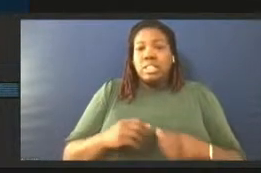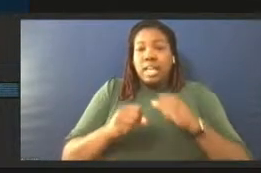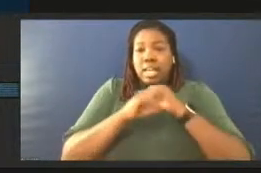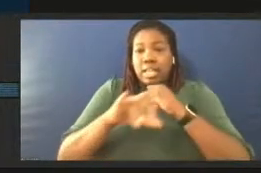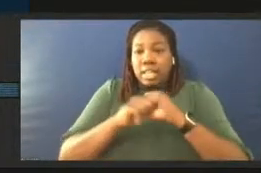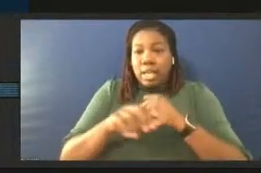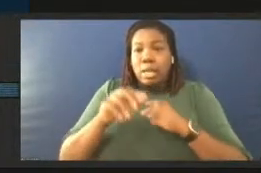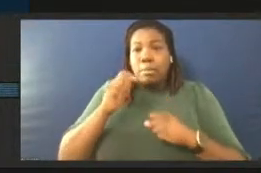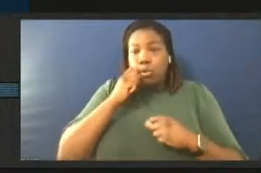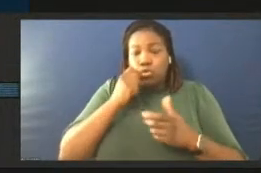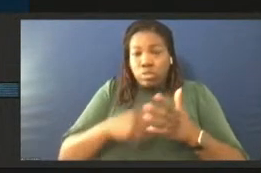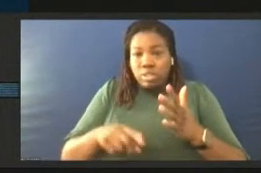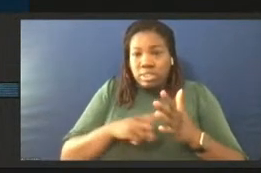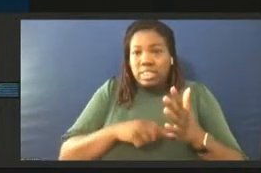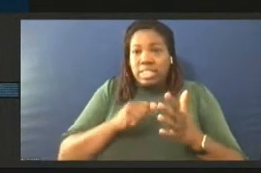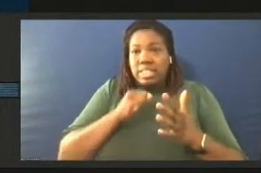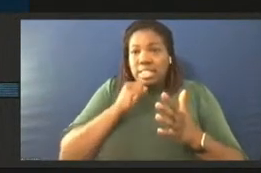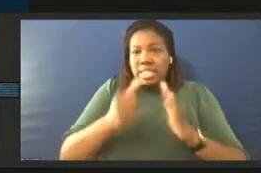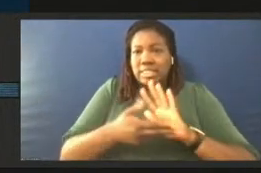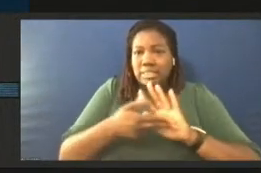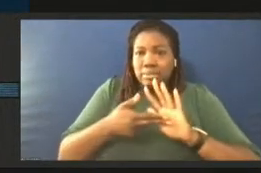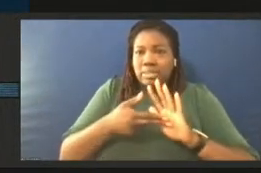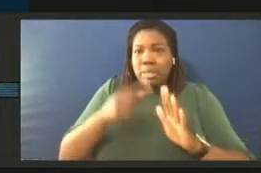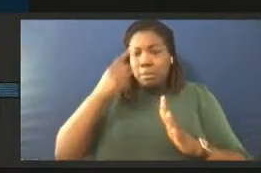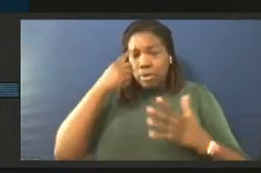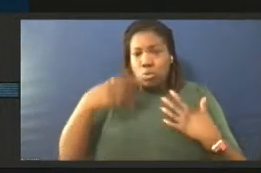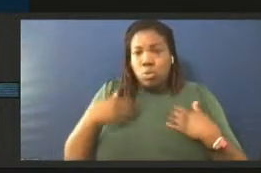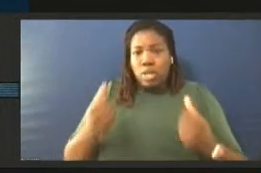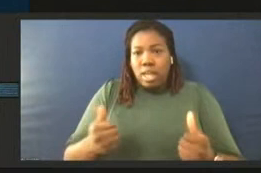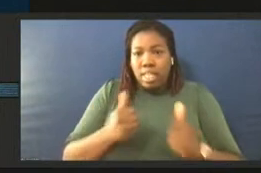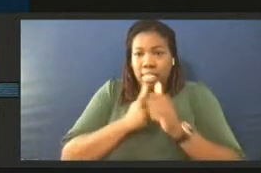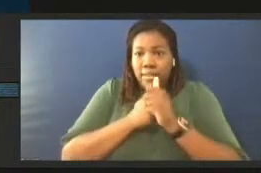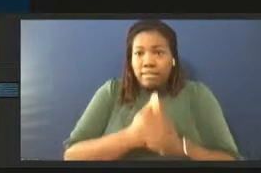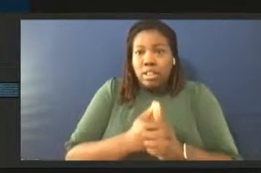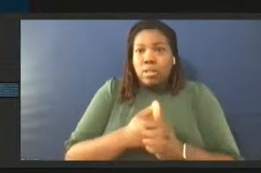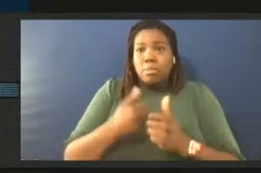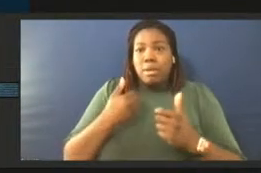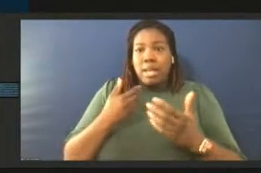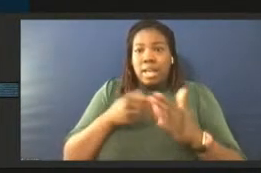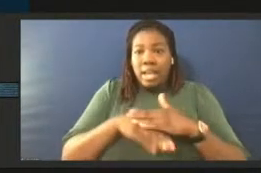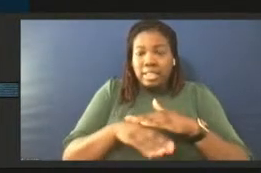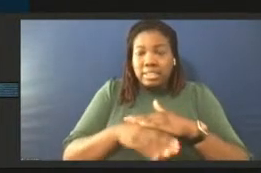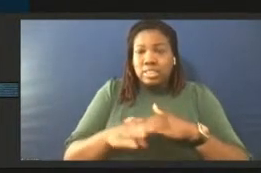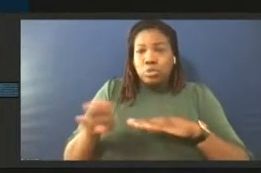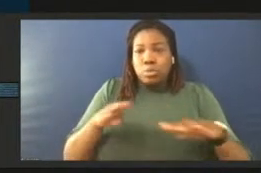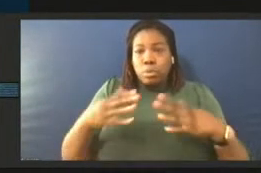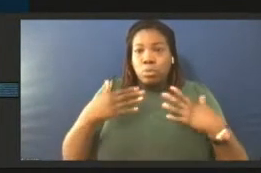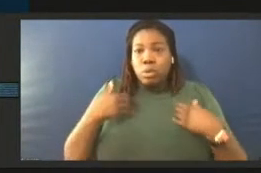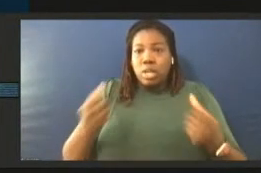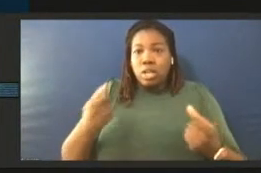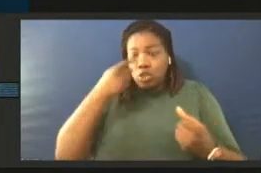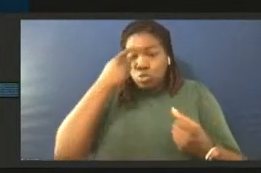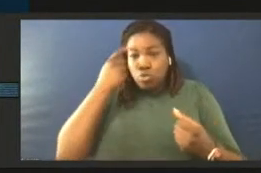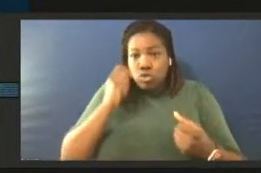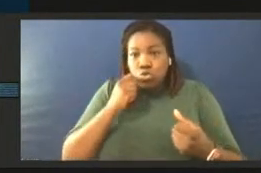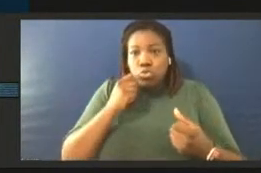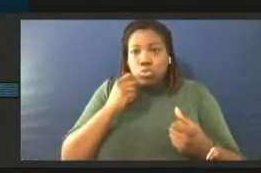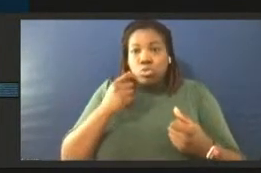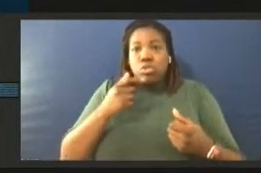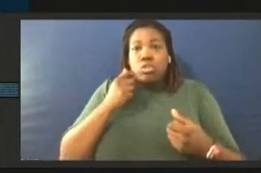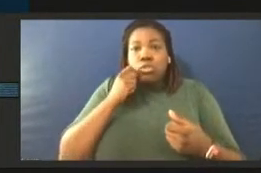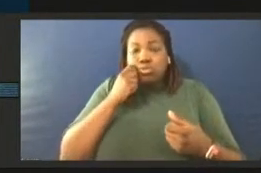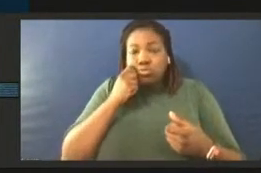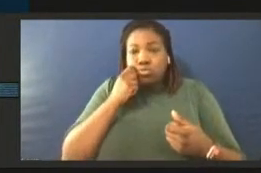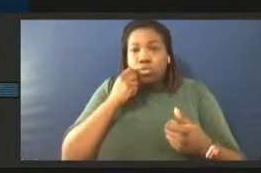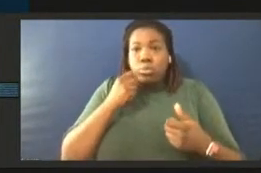racism and destigmatizing mental health, followed by increased access to behavioral health and racial trauma treatment, should be the